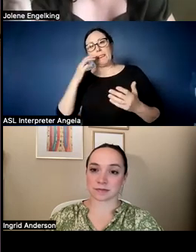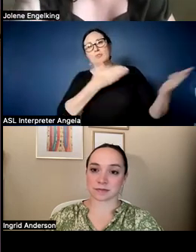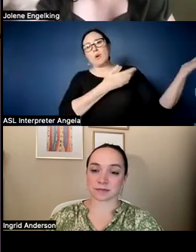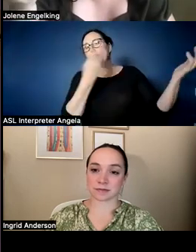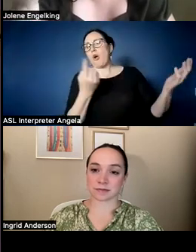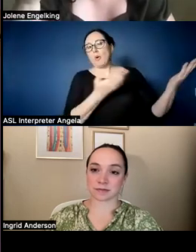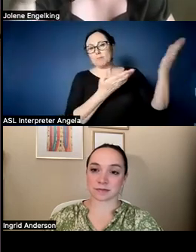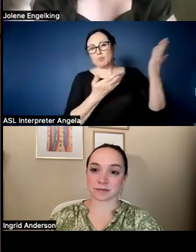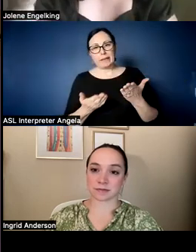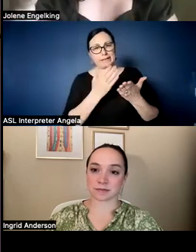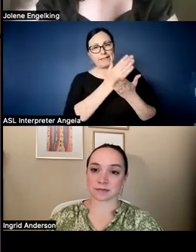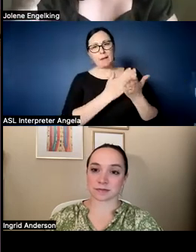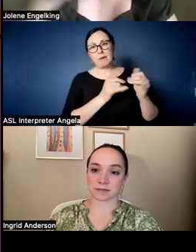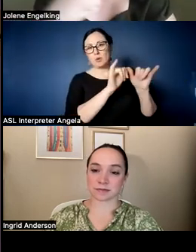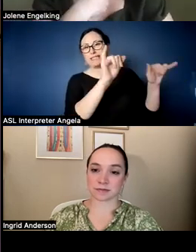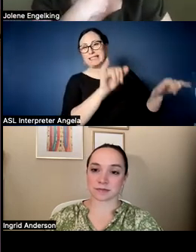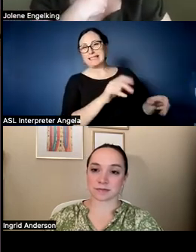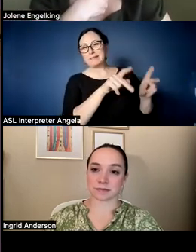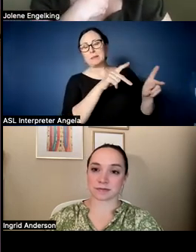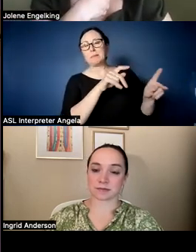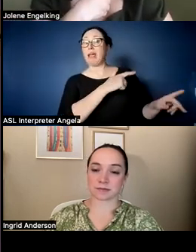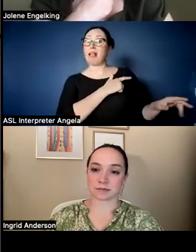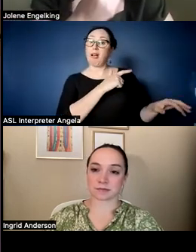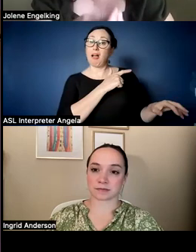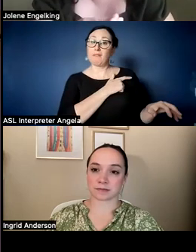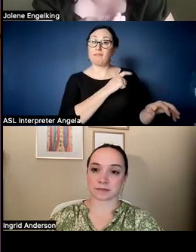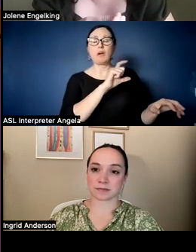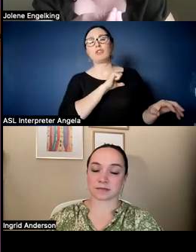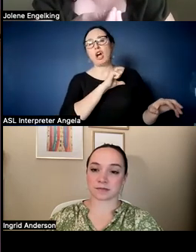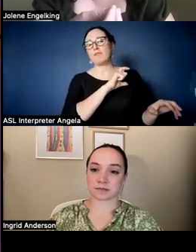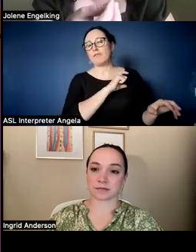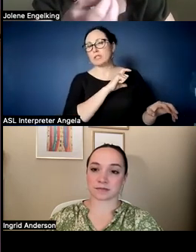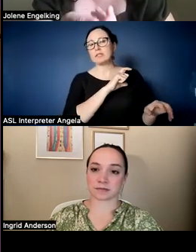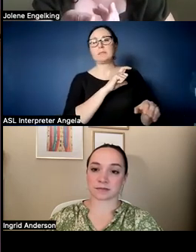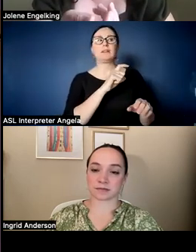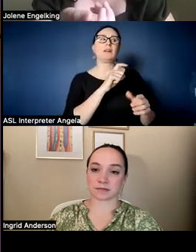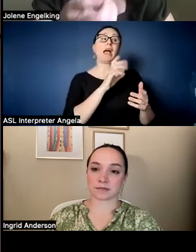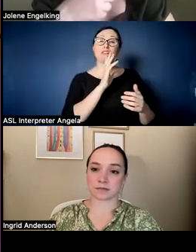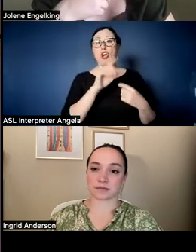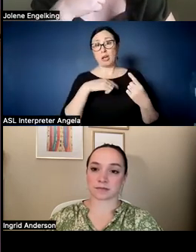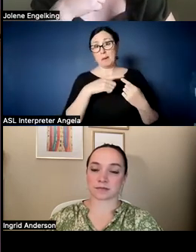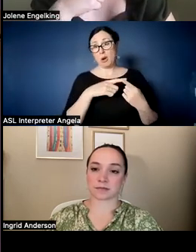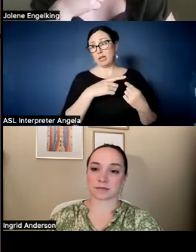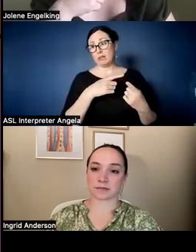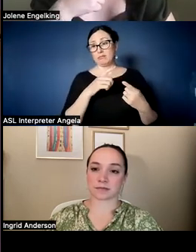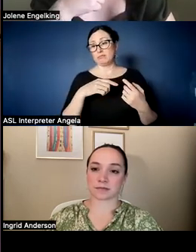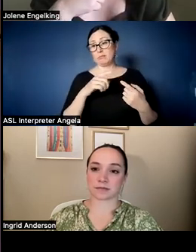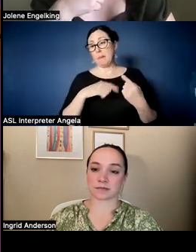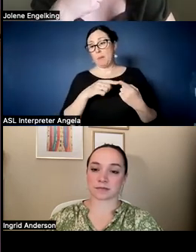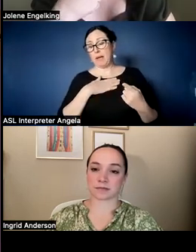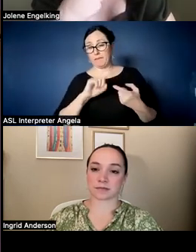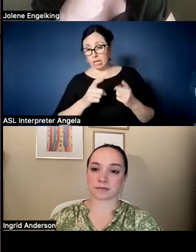about, because I can talk about law enforcement from my lens, but that's not the same as hearing about it, from law enforcement. And we also had